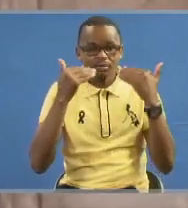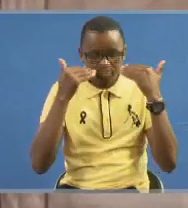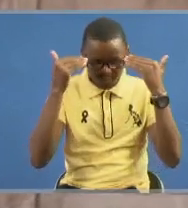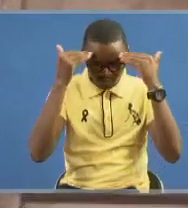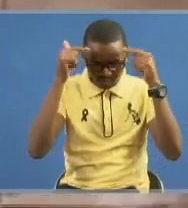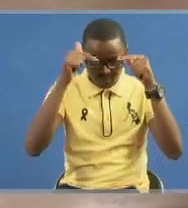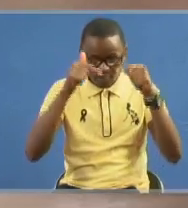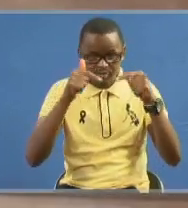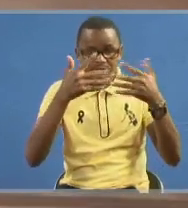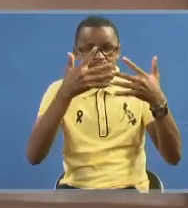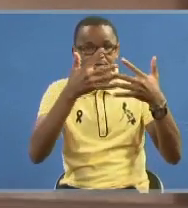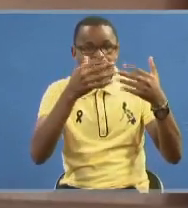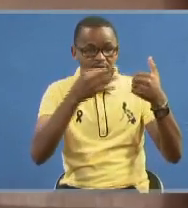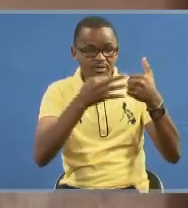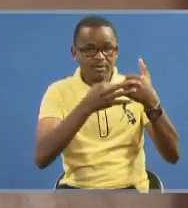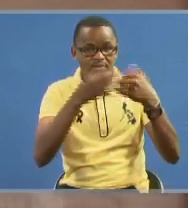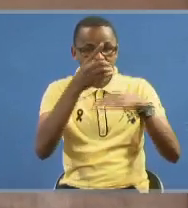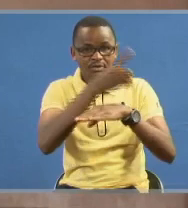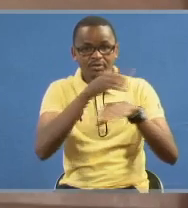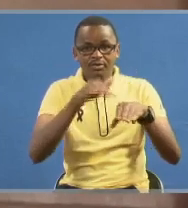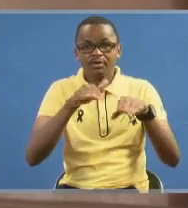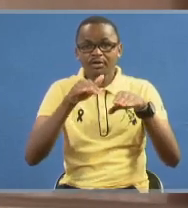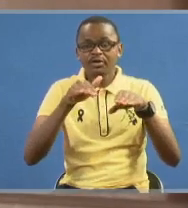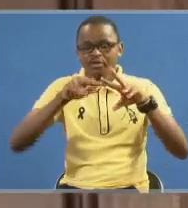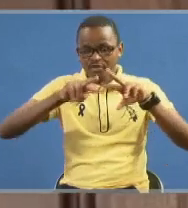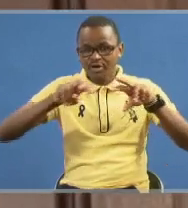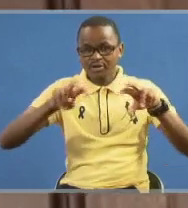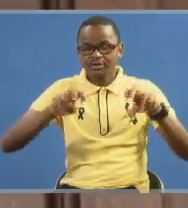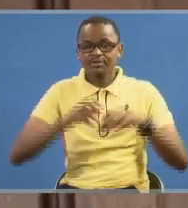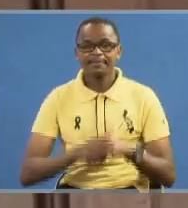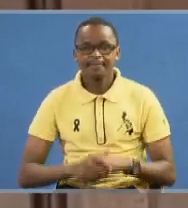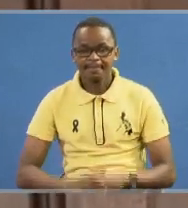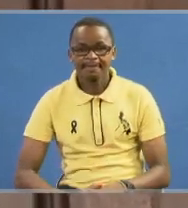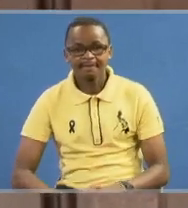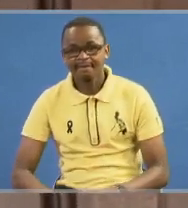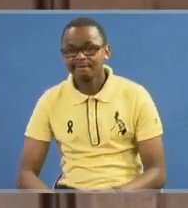today, to be detained for 8 days pending investigations.